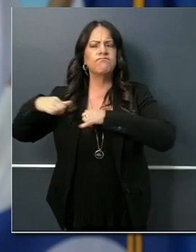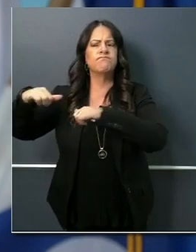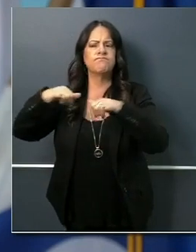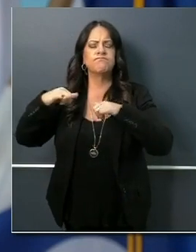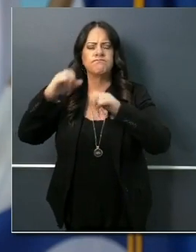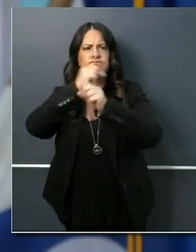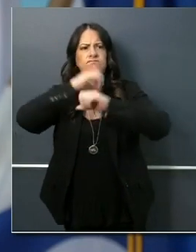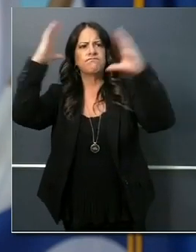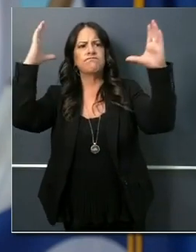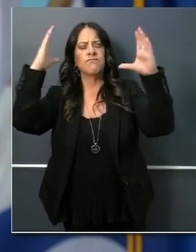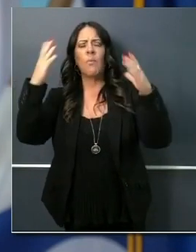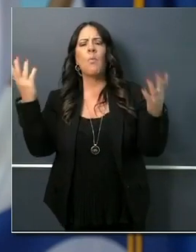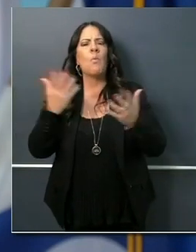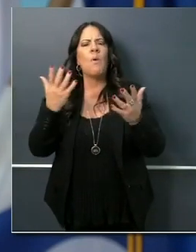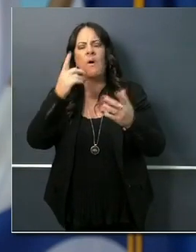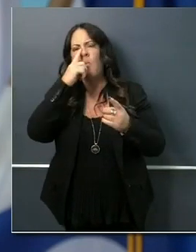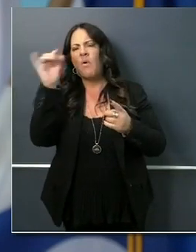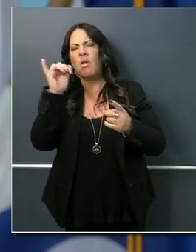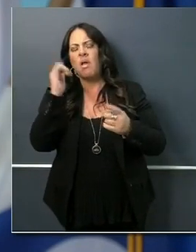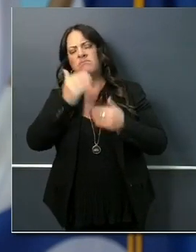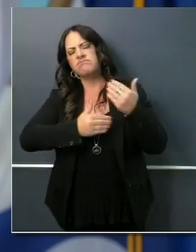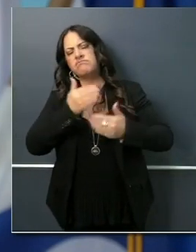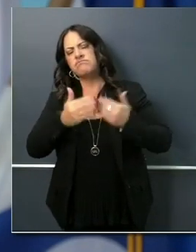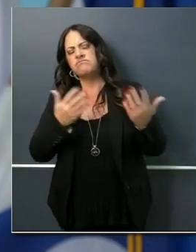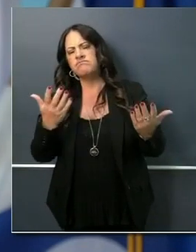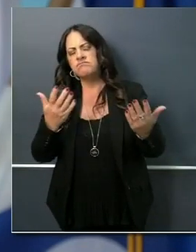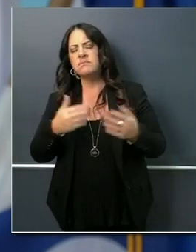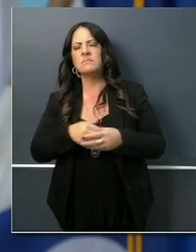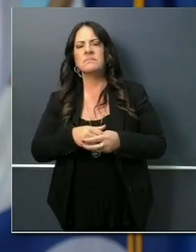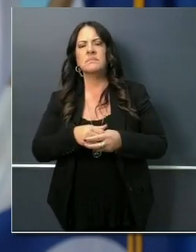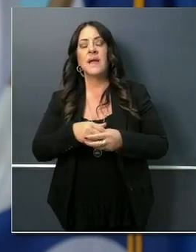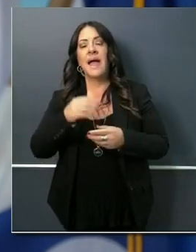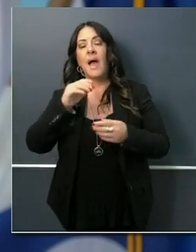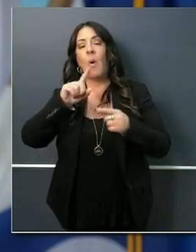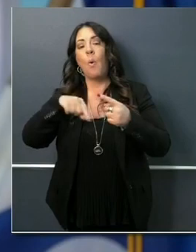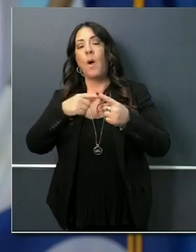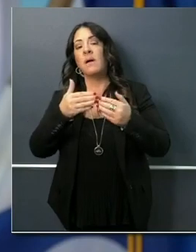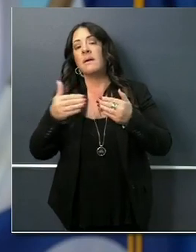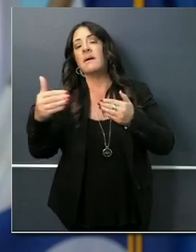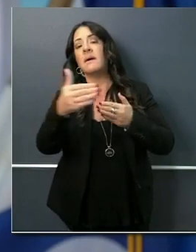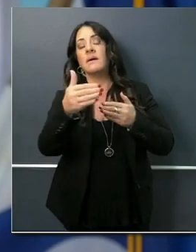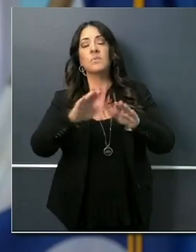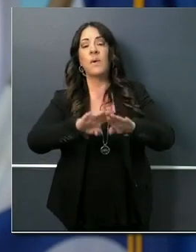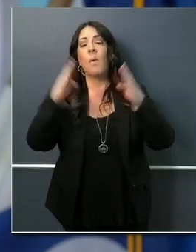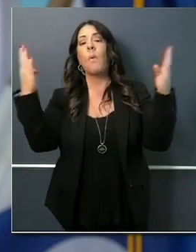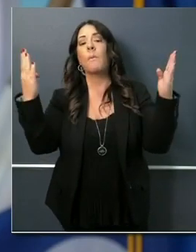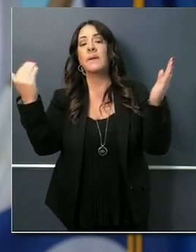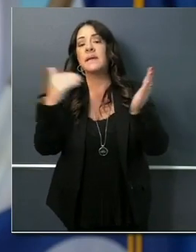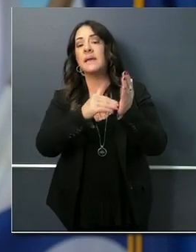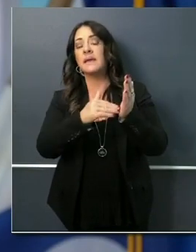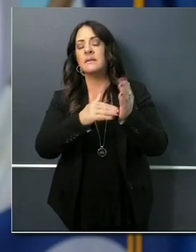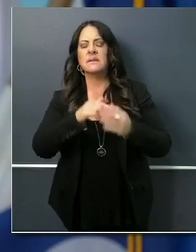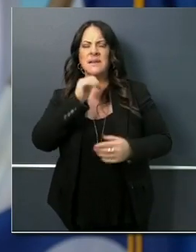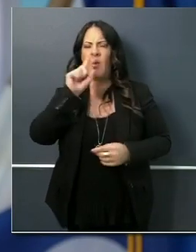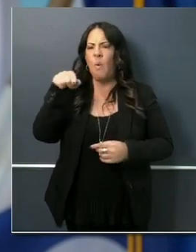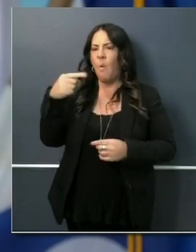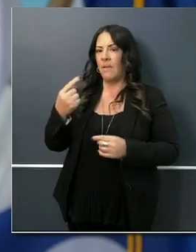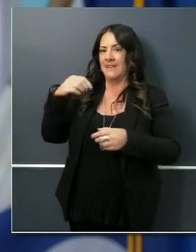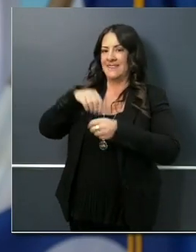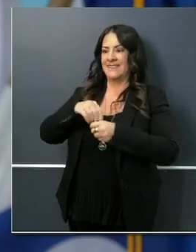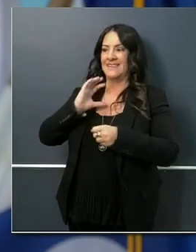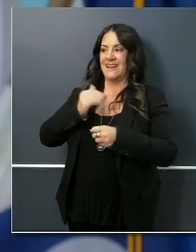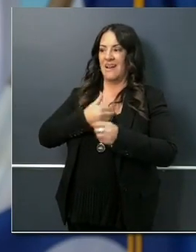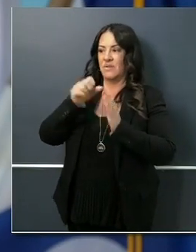and protocol, a framework, we refer to it, for reopening, not just within our states, but more